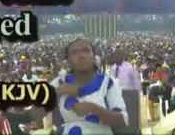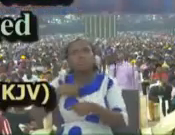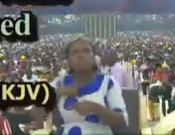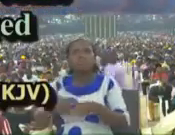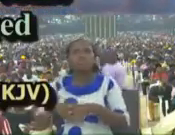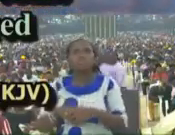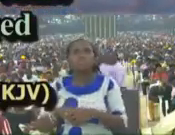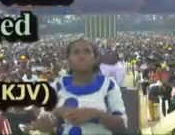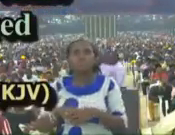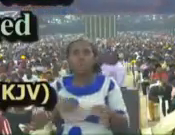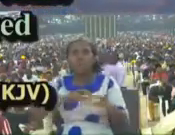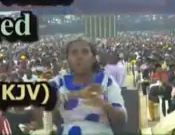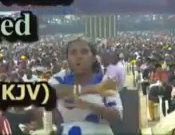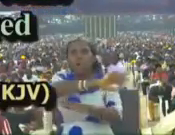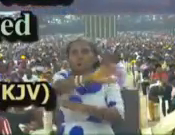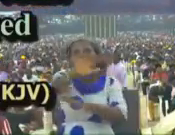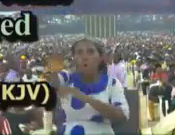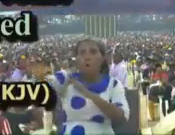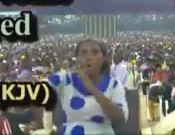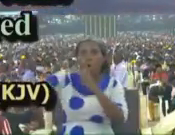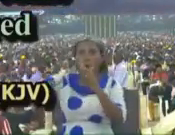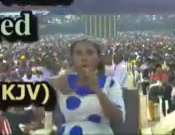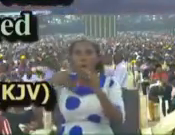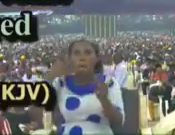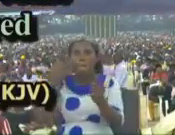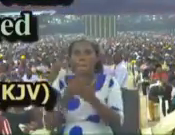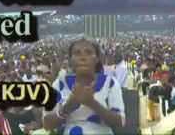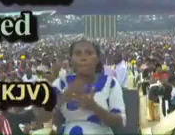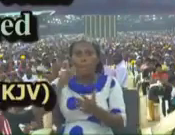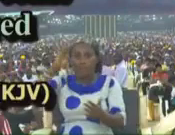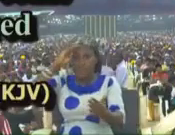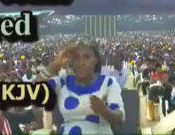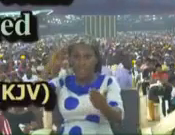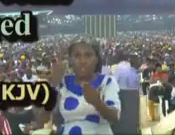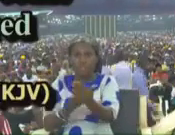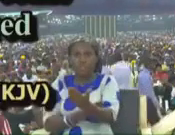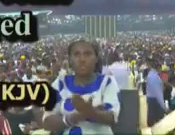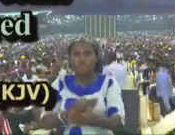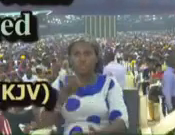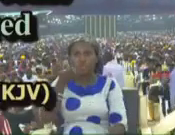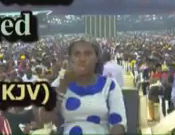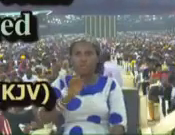And all the sons of Levi, like one man,